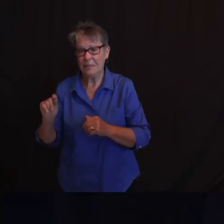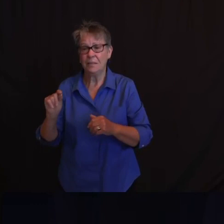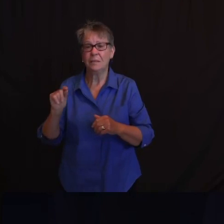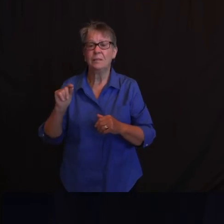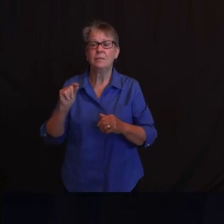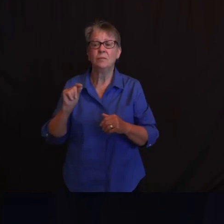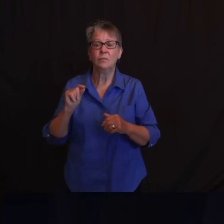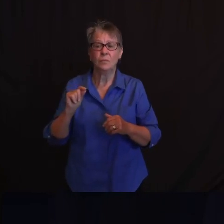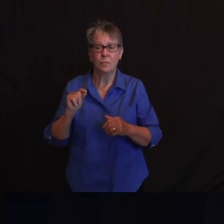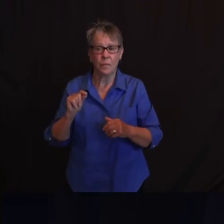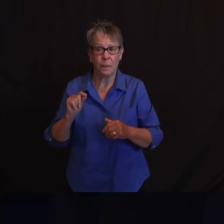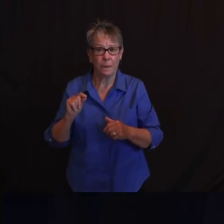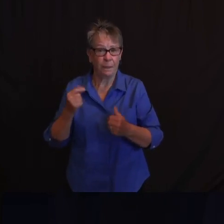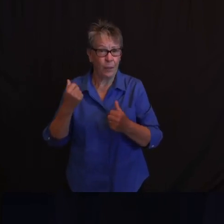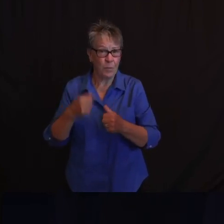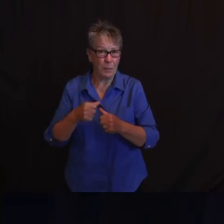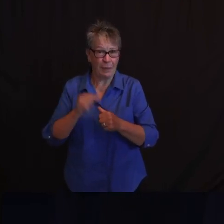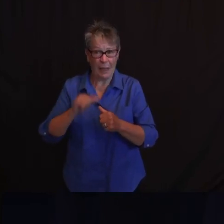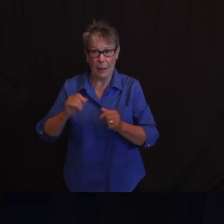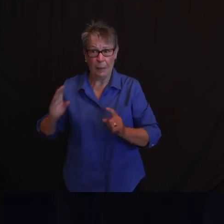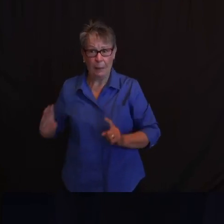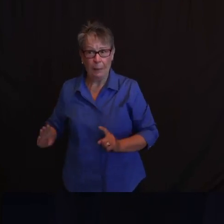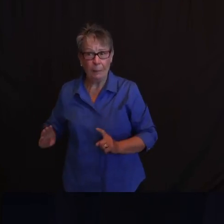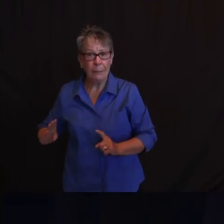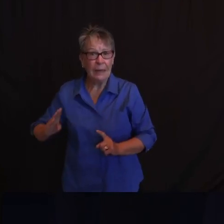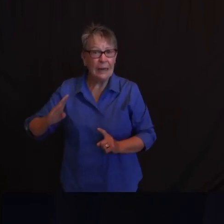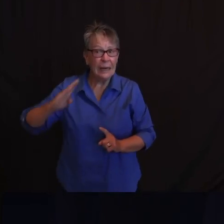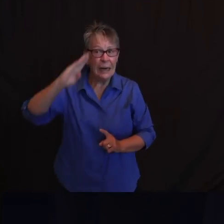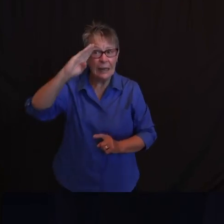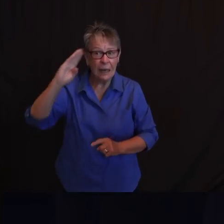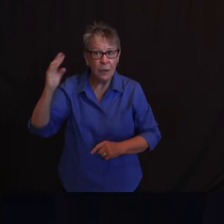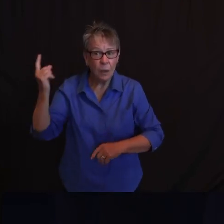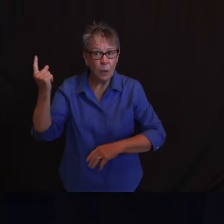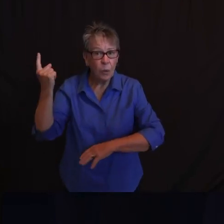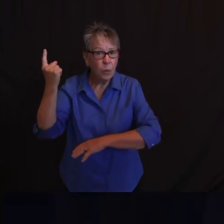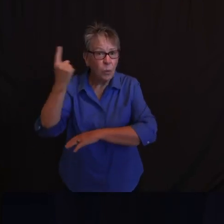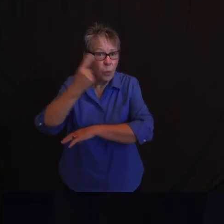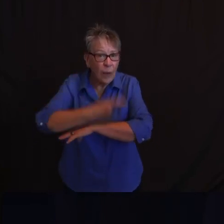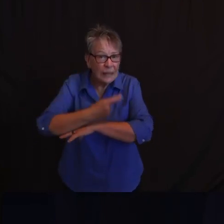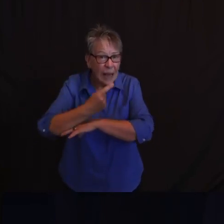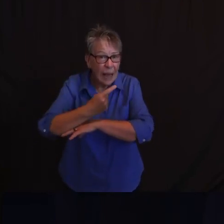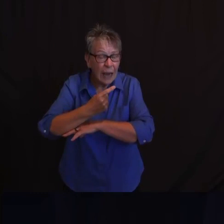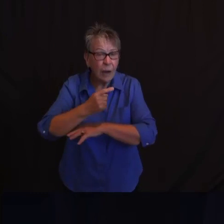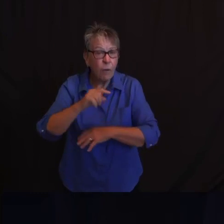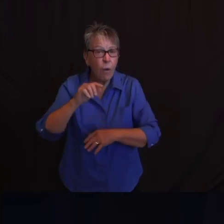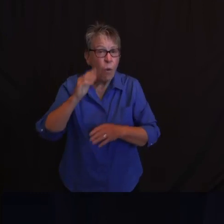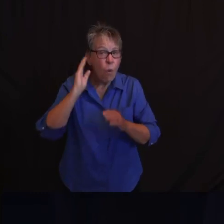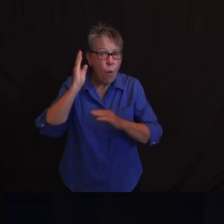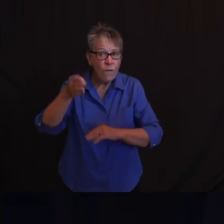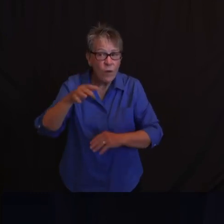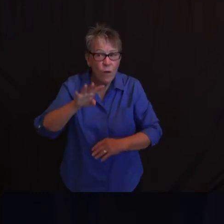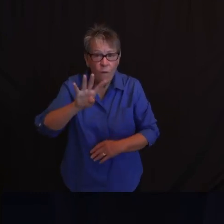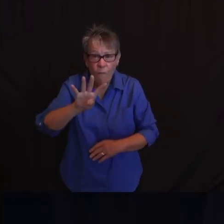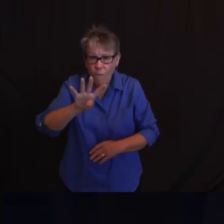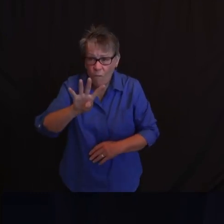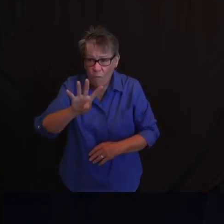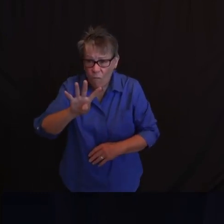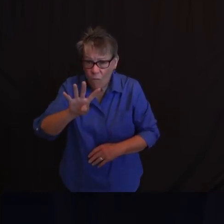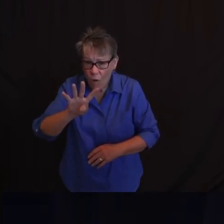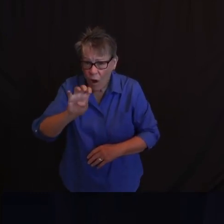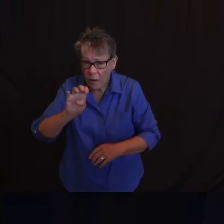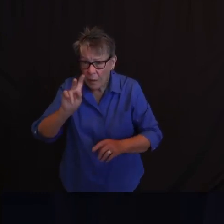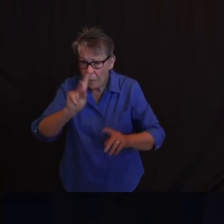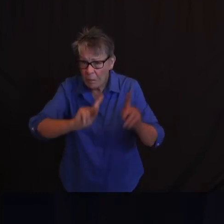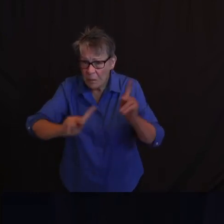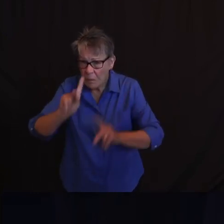surge, we reported in one day over 400 deaths in our hospitals. So Ed, you watch